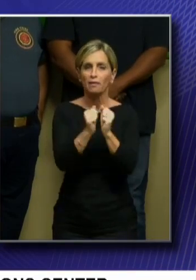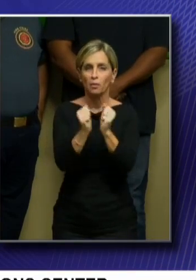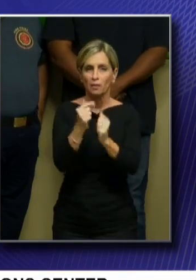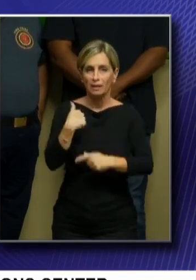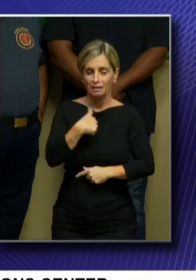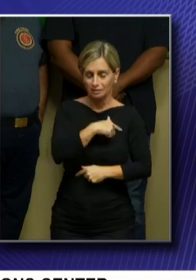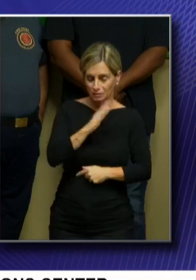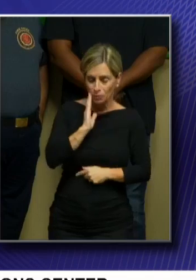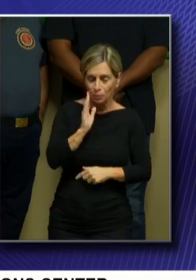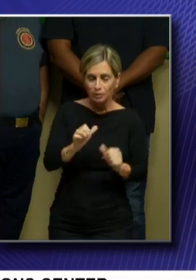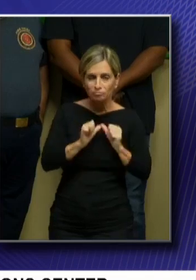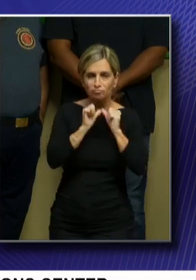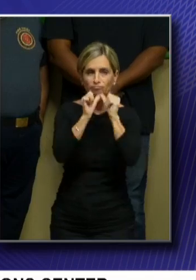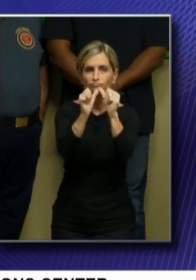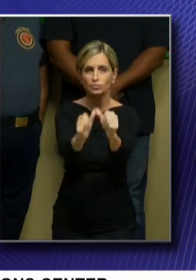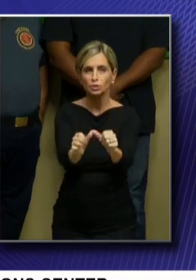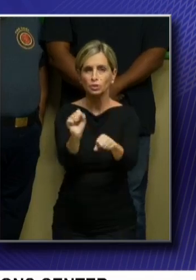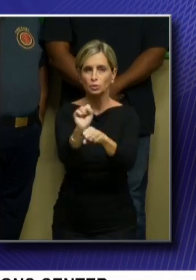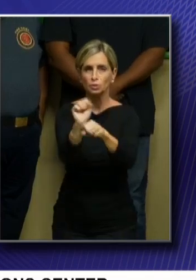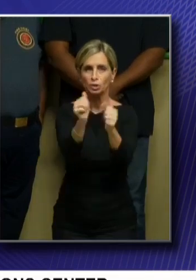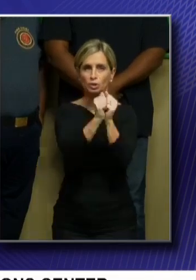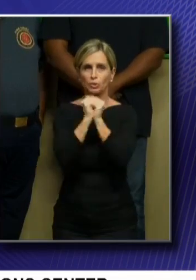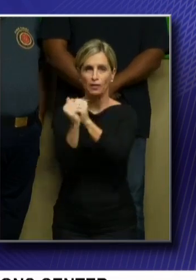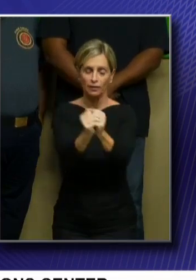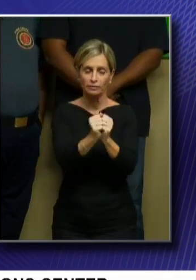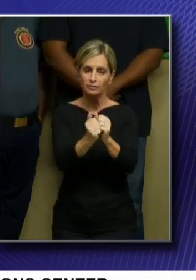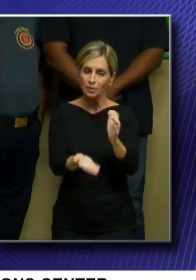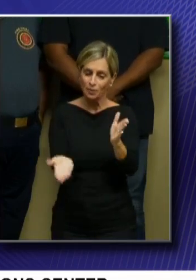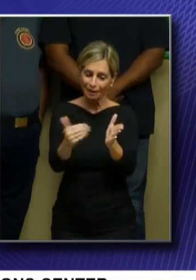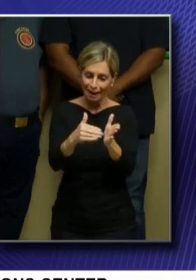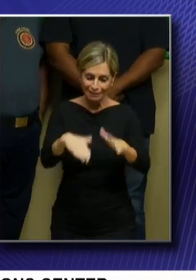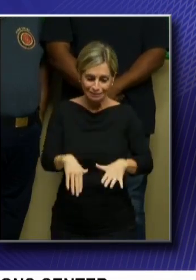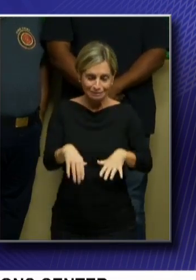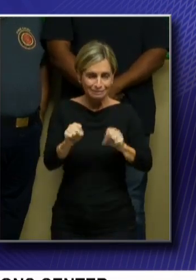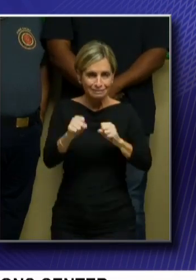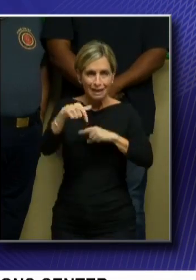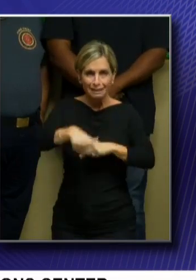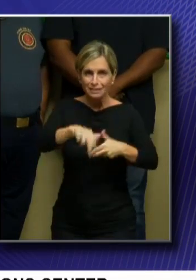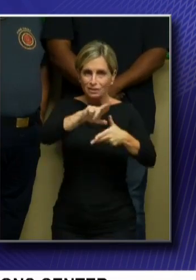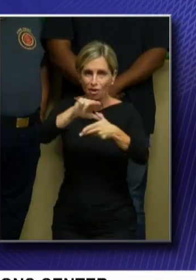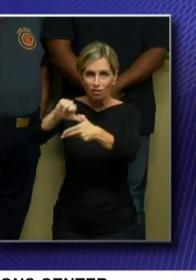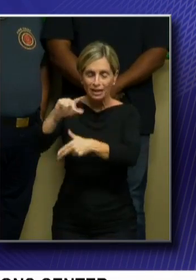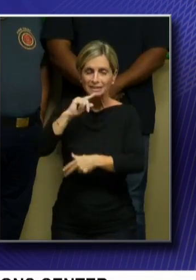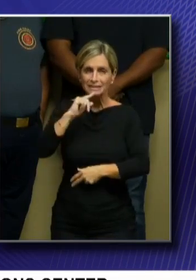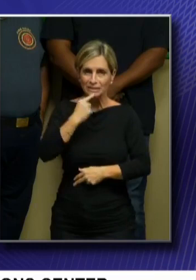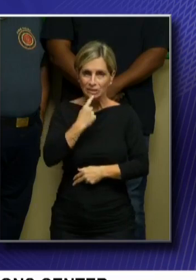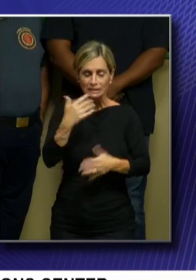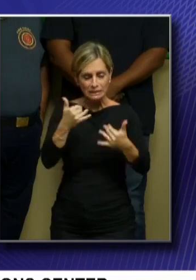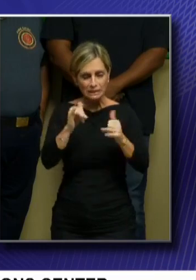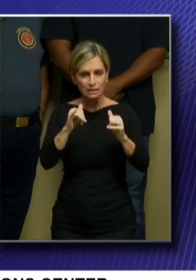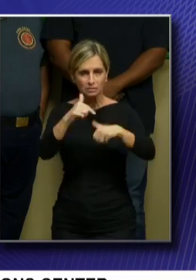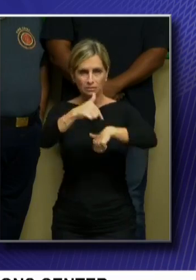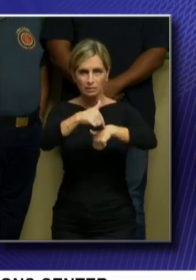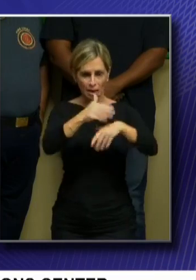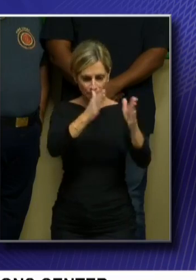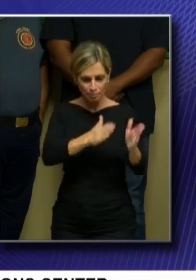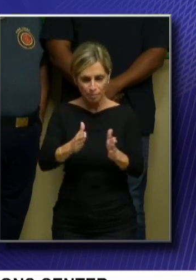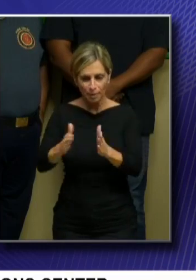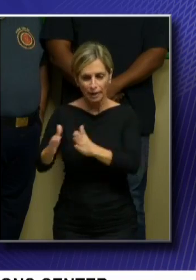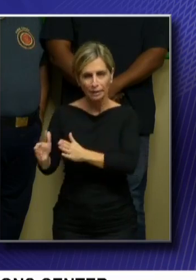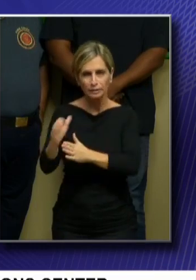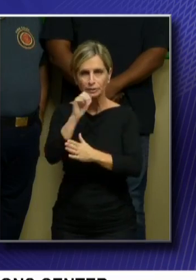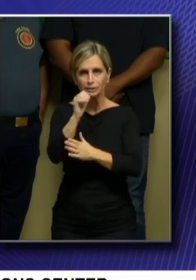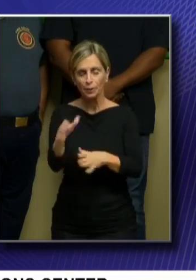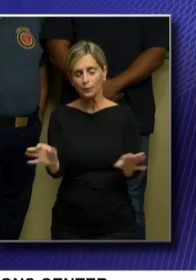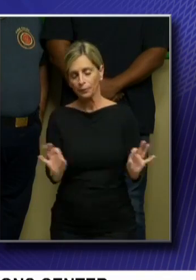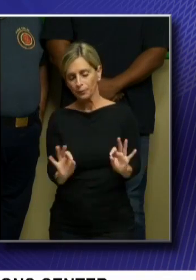this storm event. So again, take this event seriously. You still have time to prepare. Do not let your guard down. Continue to